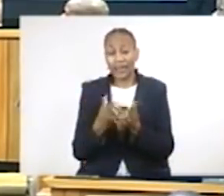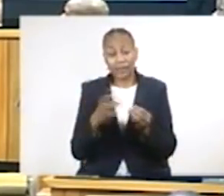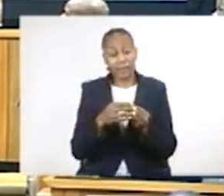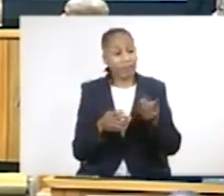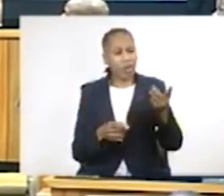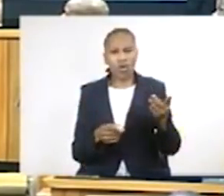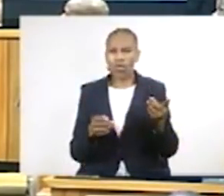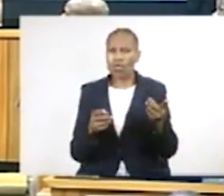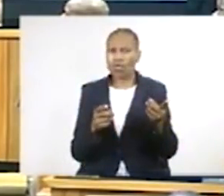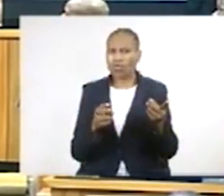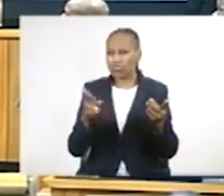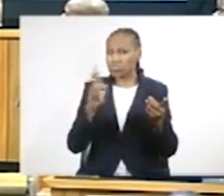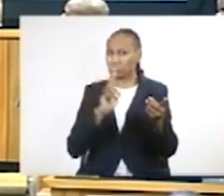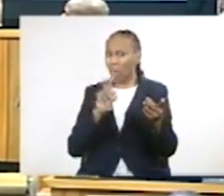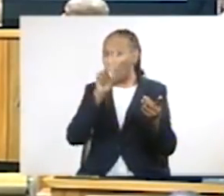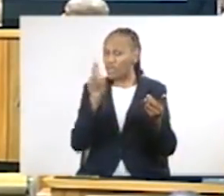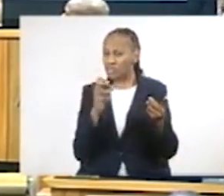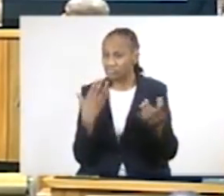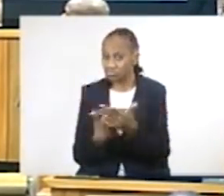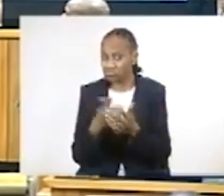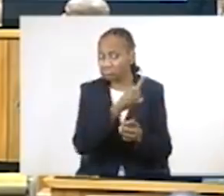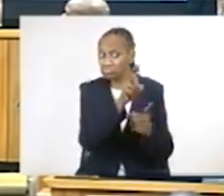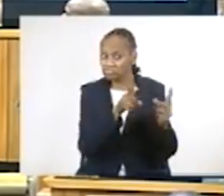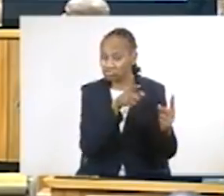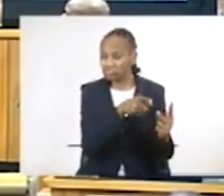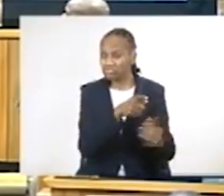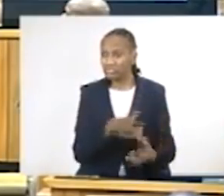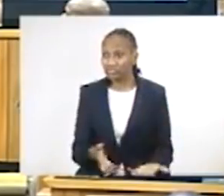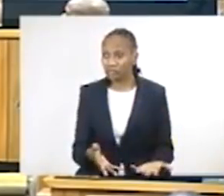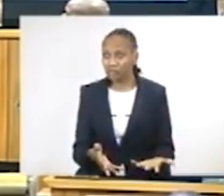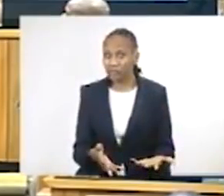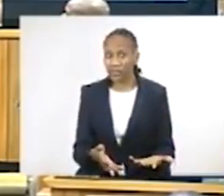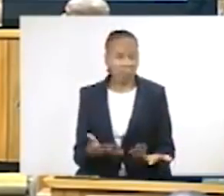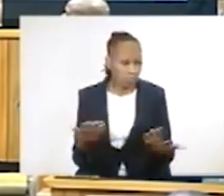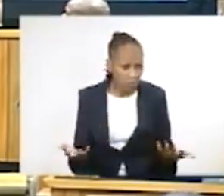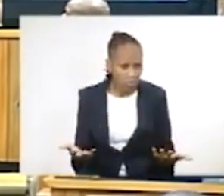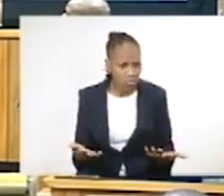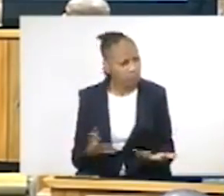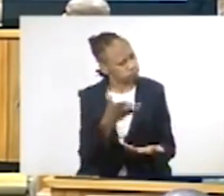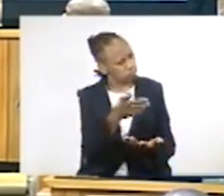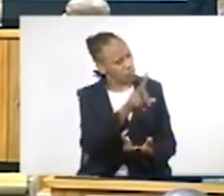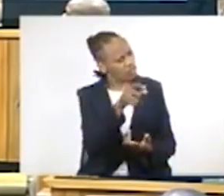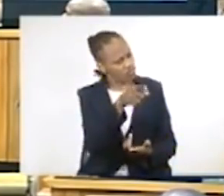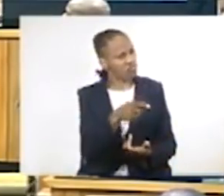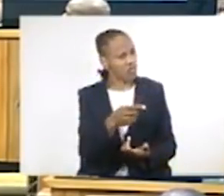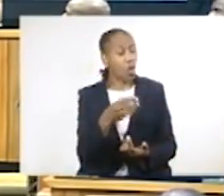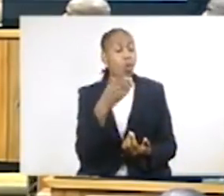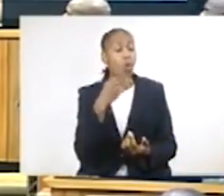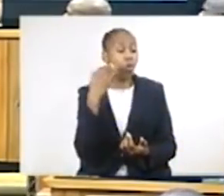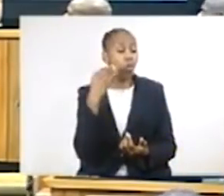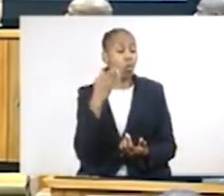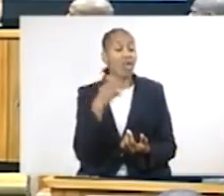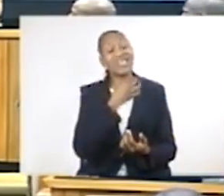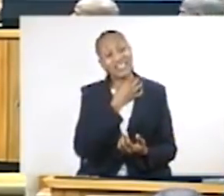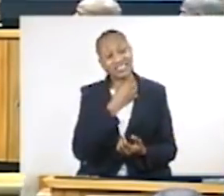20 years of suffering and the poorest of the poor. Yes, sir. Agbare Speaker, is die agbare lid bereid om 'n vraag te vra? Is 'n